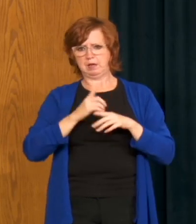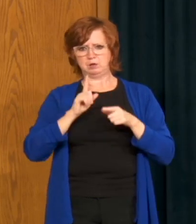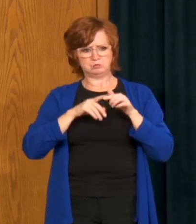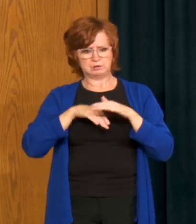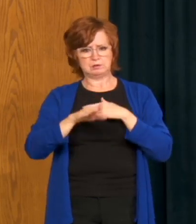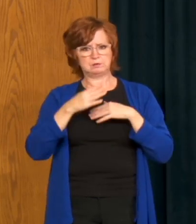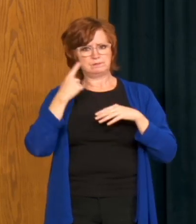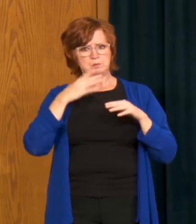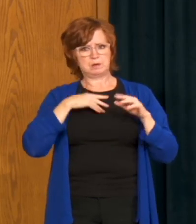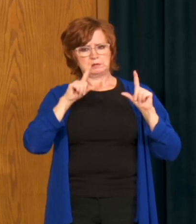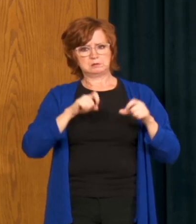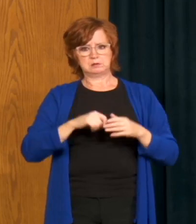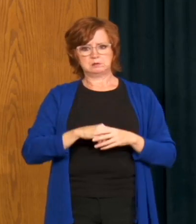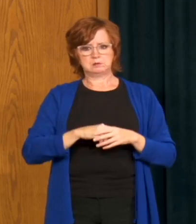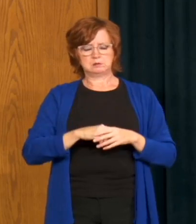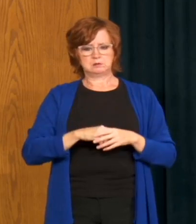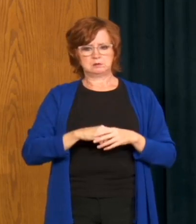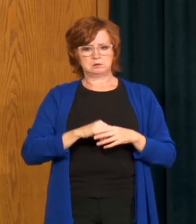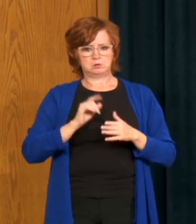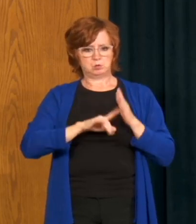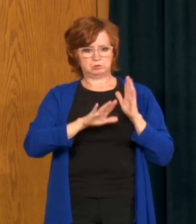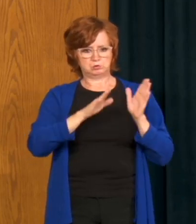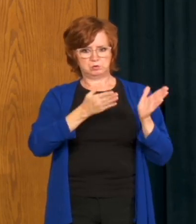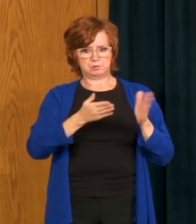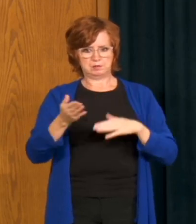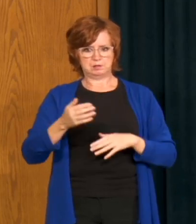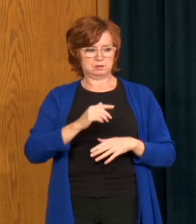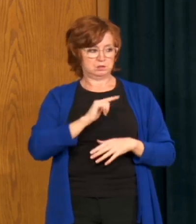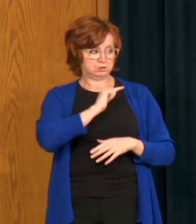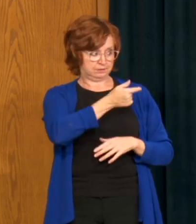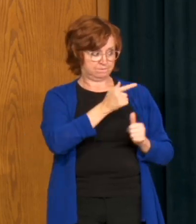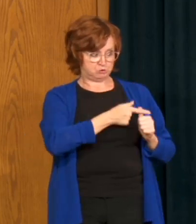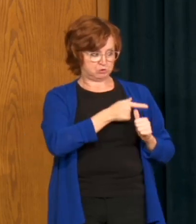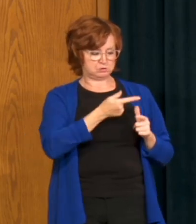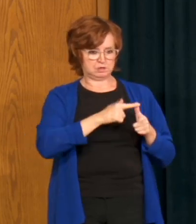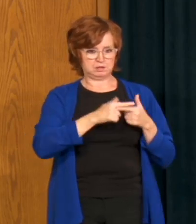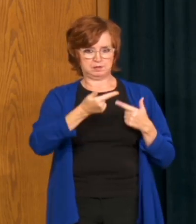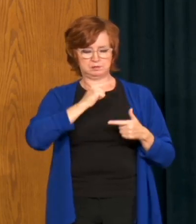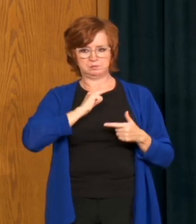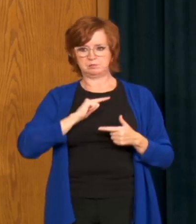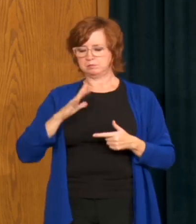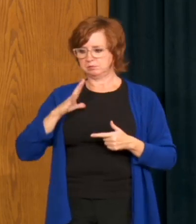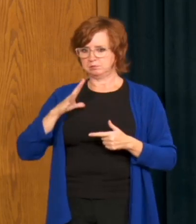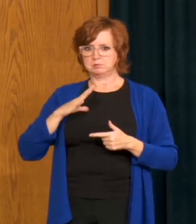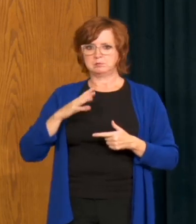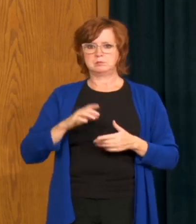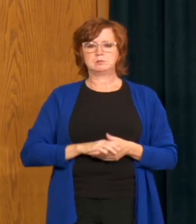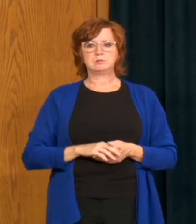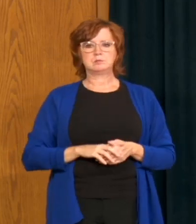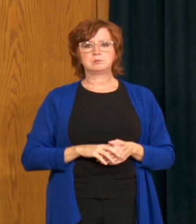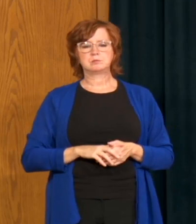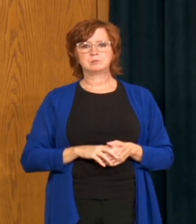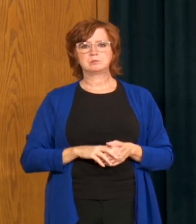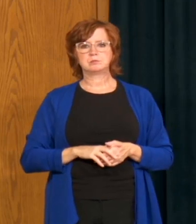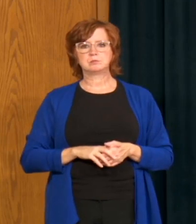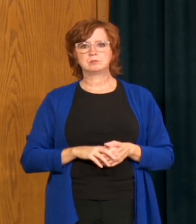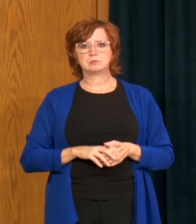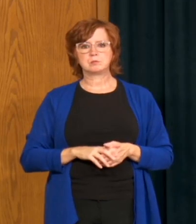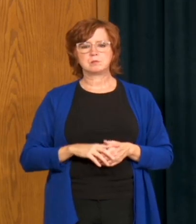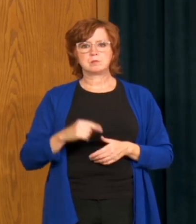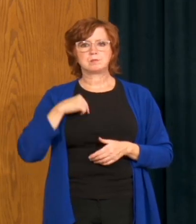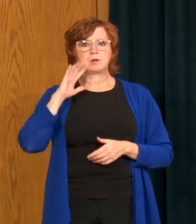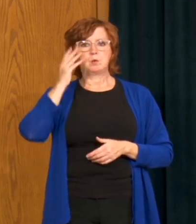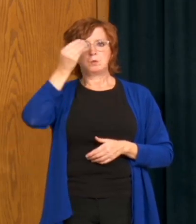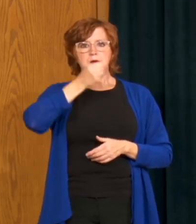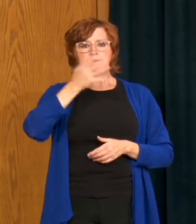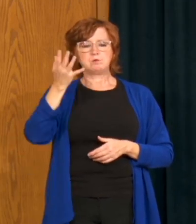getting tested faster? Speak to that, and then I'll go after you. So I'll get some updated numbers on testing numbers